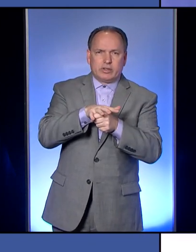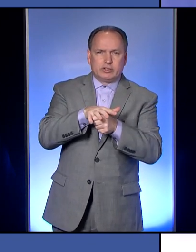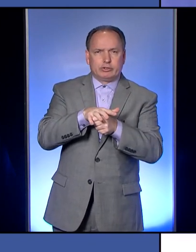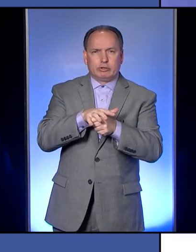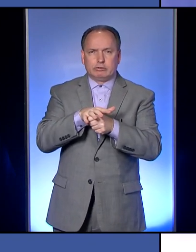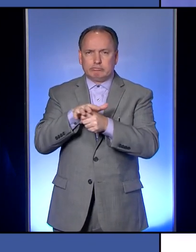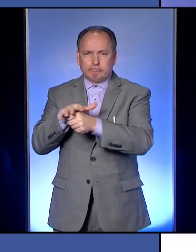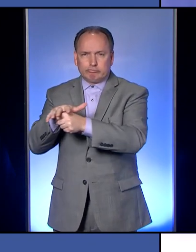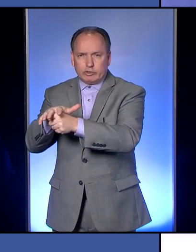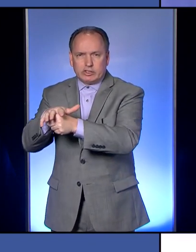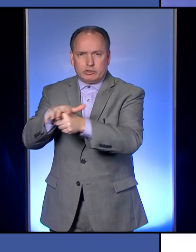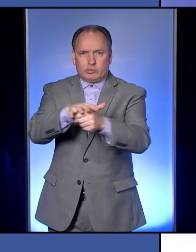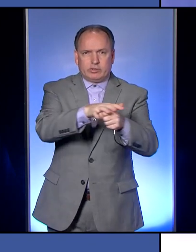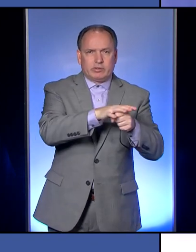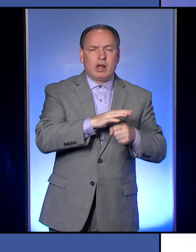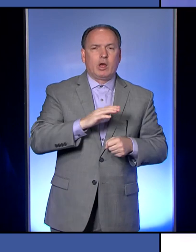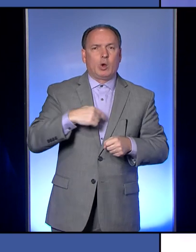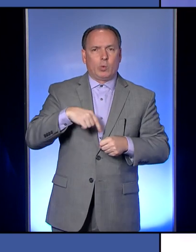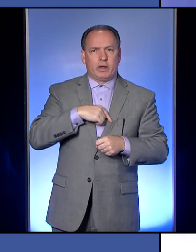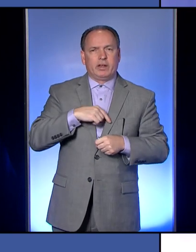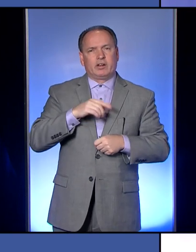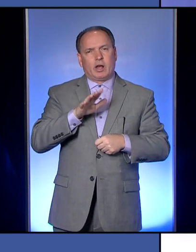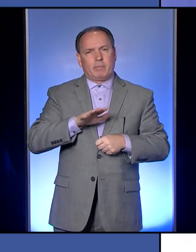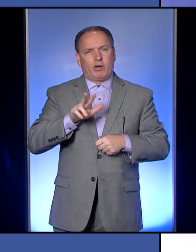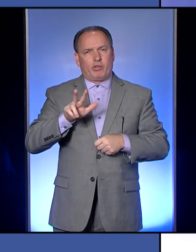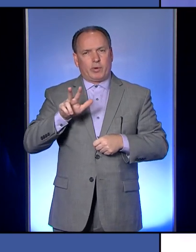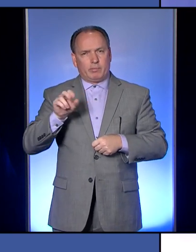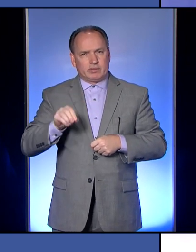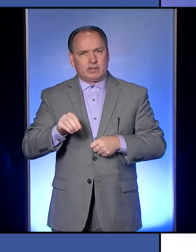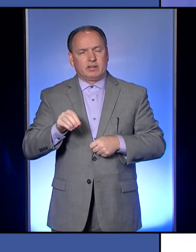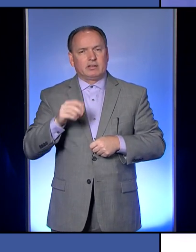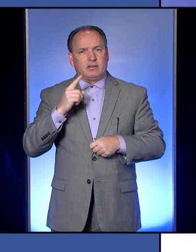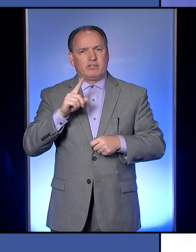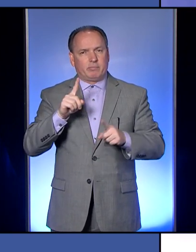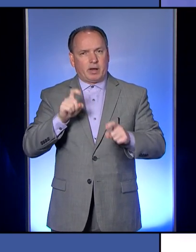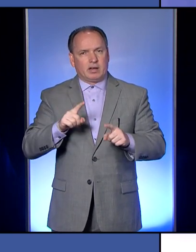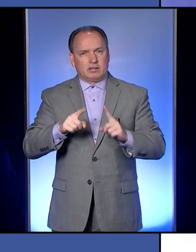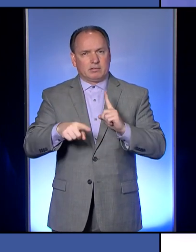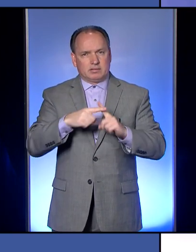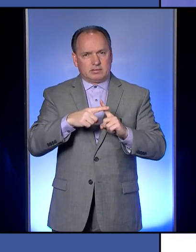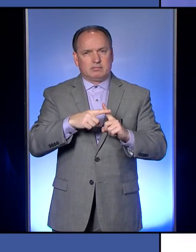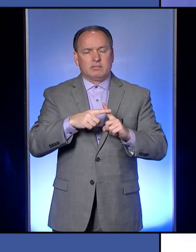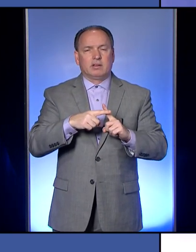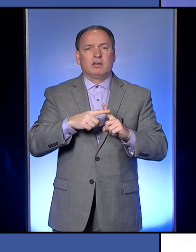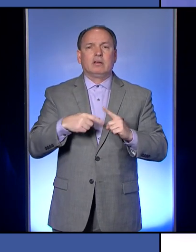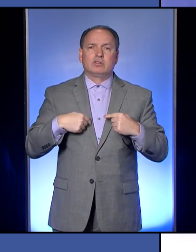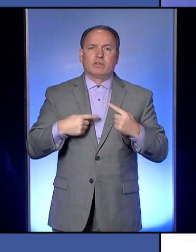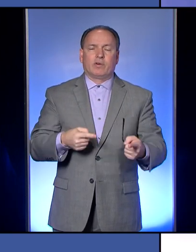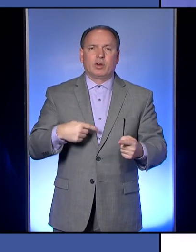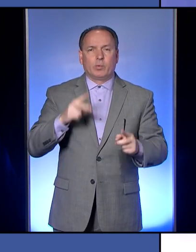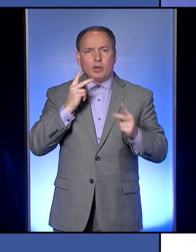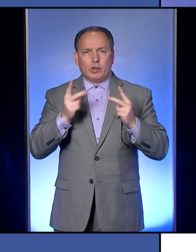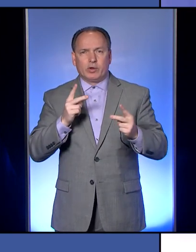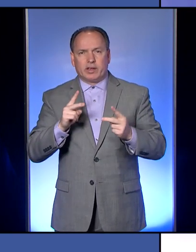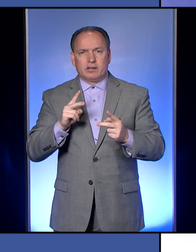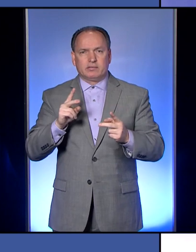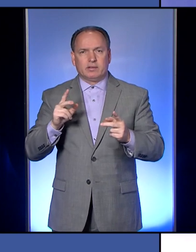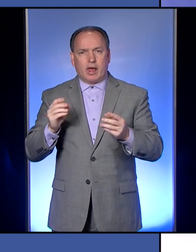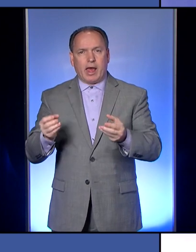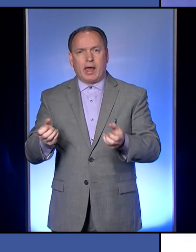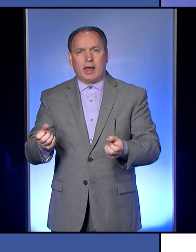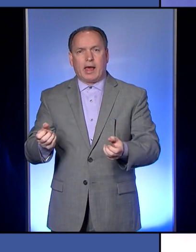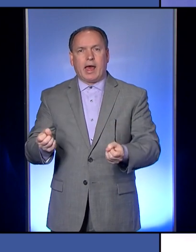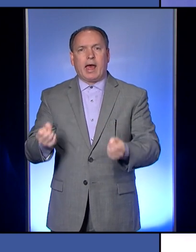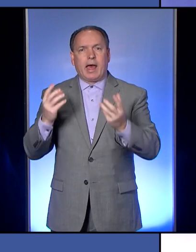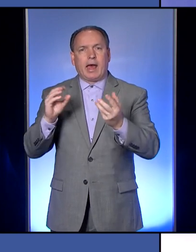our testing results, we're just above 3% in terms of positive testing. And so when you look at a population base, and we're not testing any one